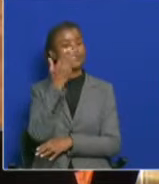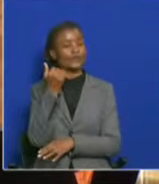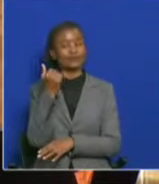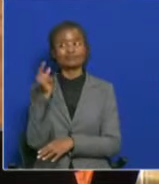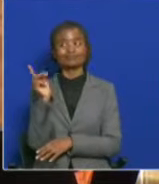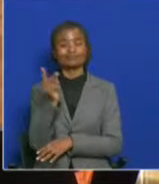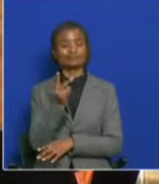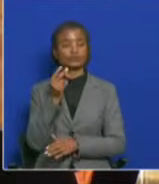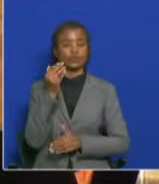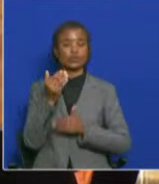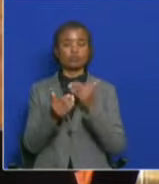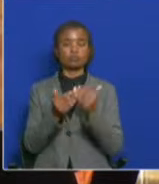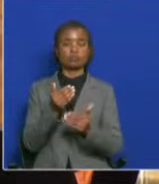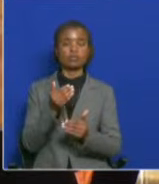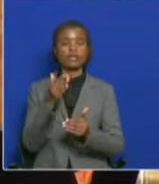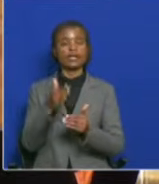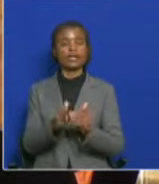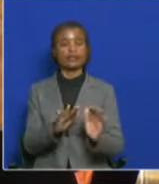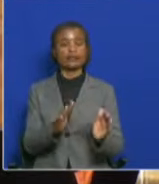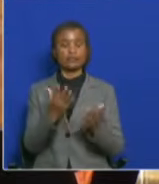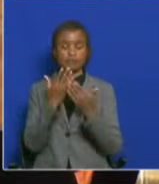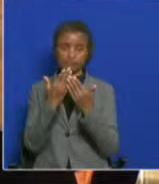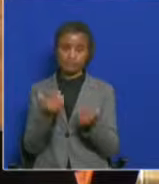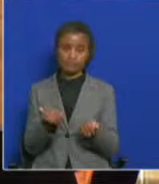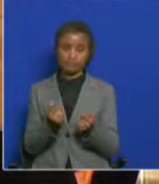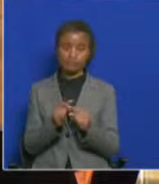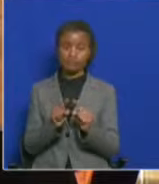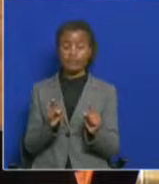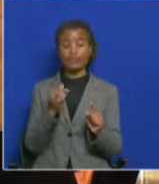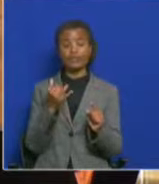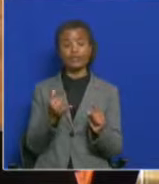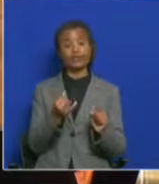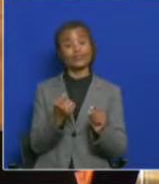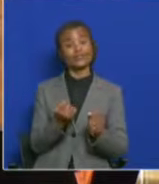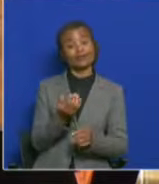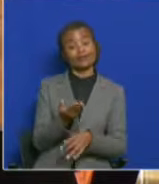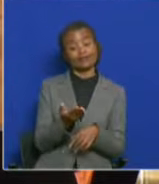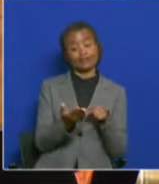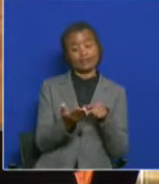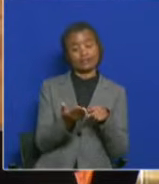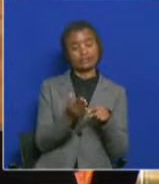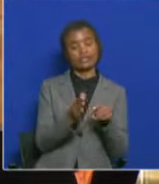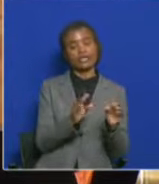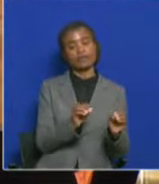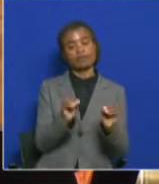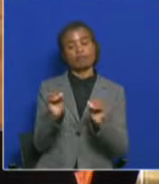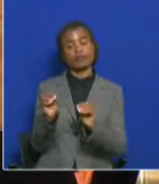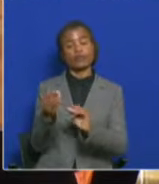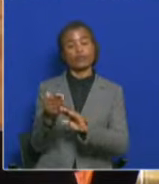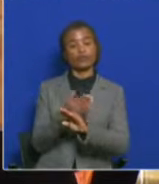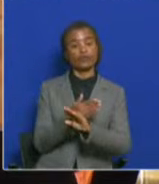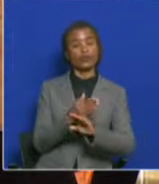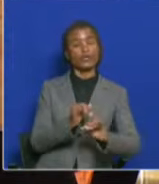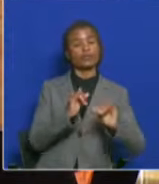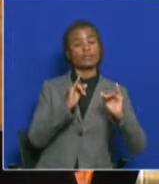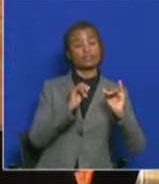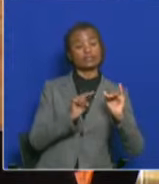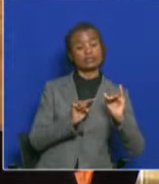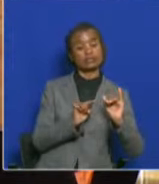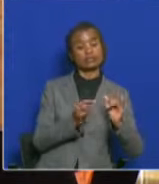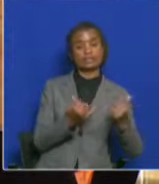now been moved from an emergency procurement process to the RT process.